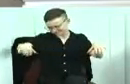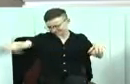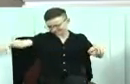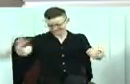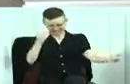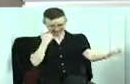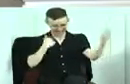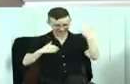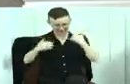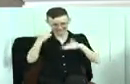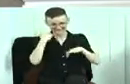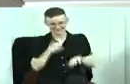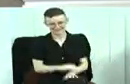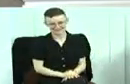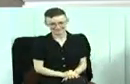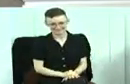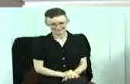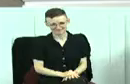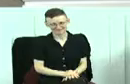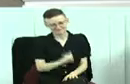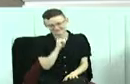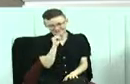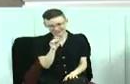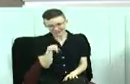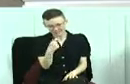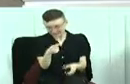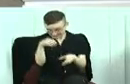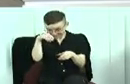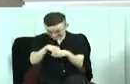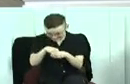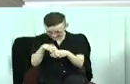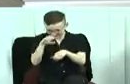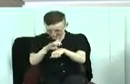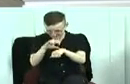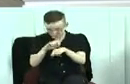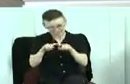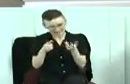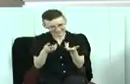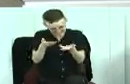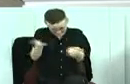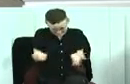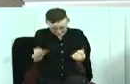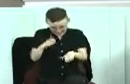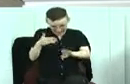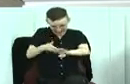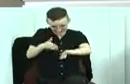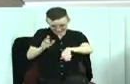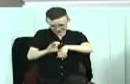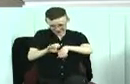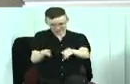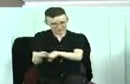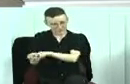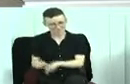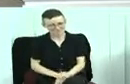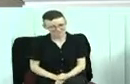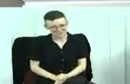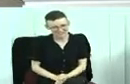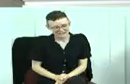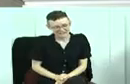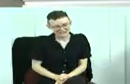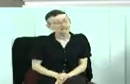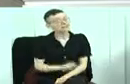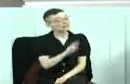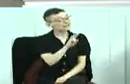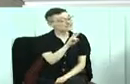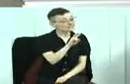be community, not just in and at church, but after church as well. Second note is that you may